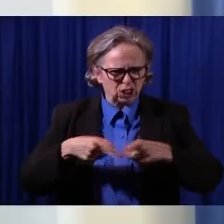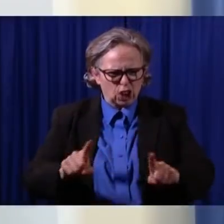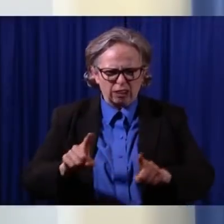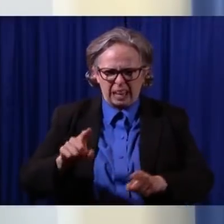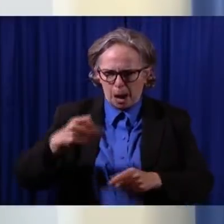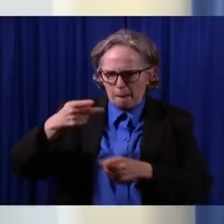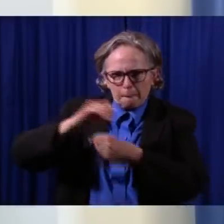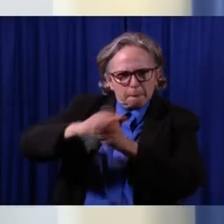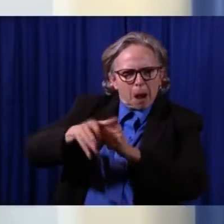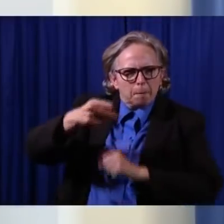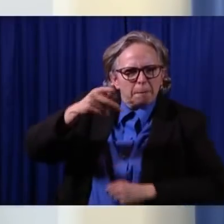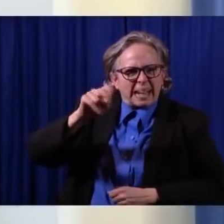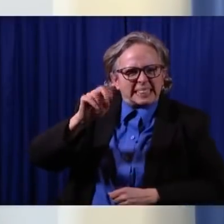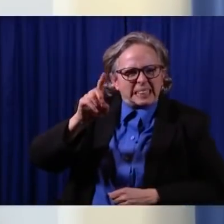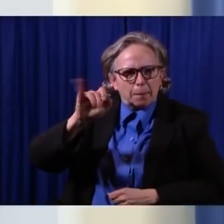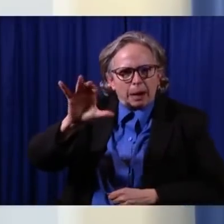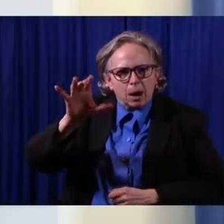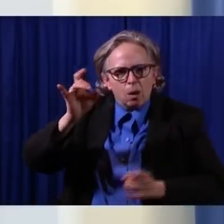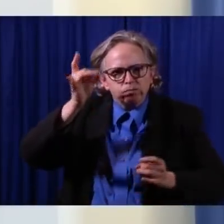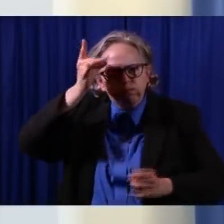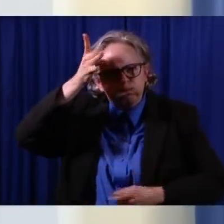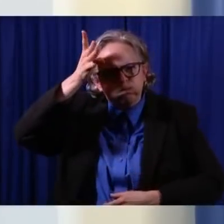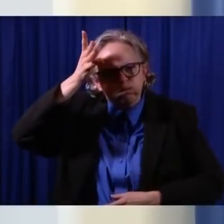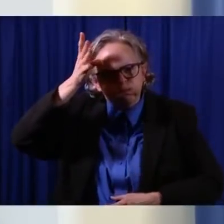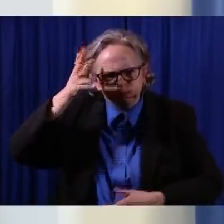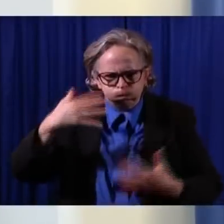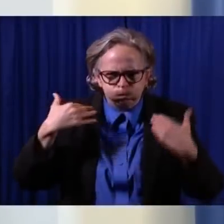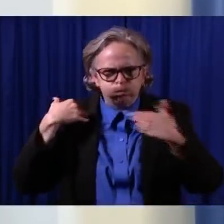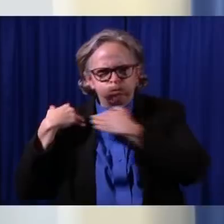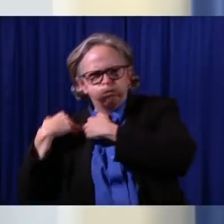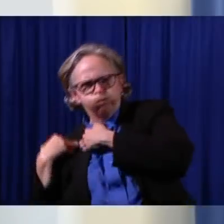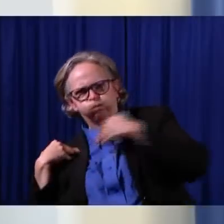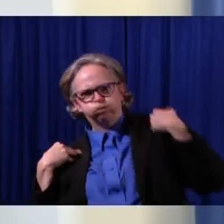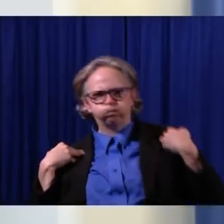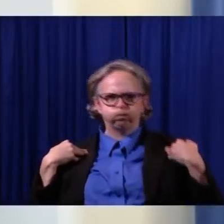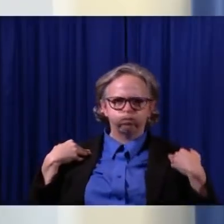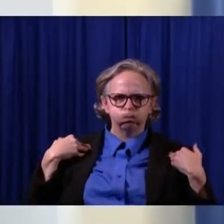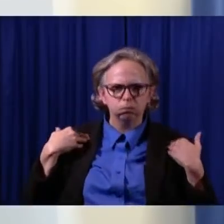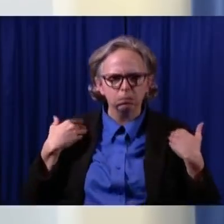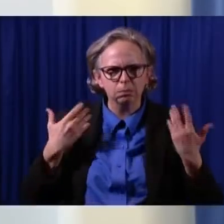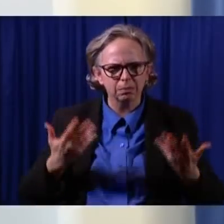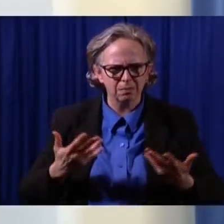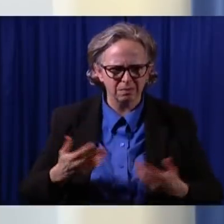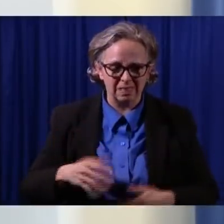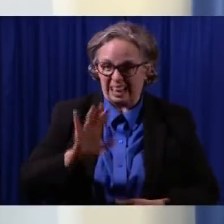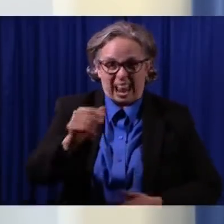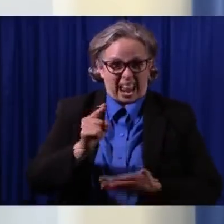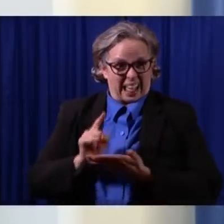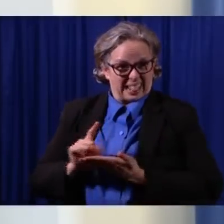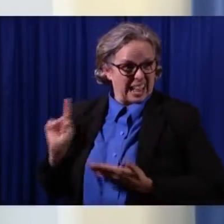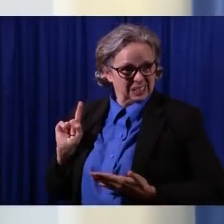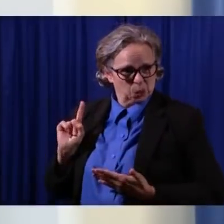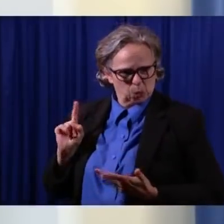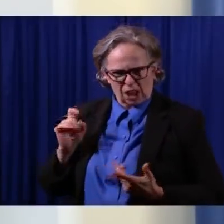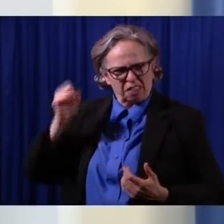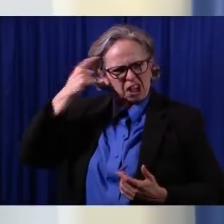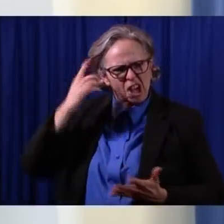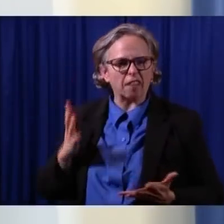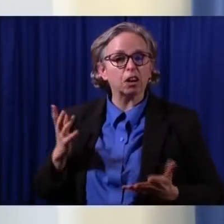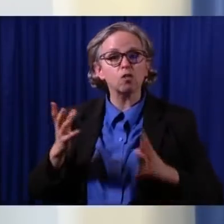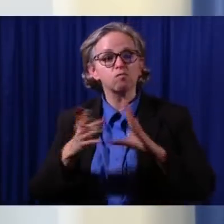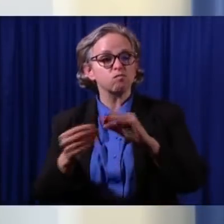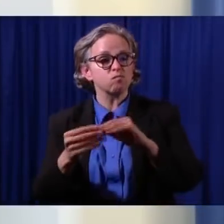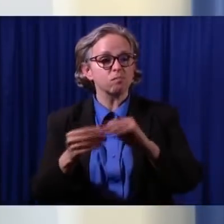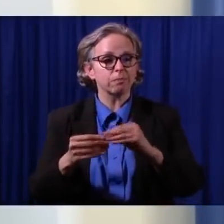you know, I think we've known for a while, I think the governor spoke to it at the end of last week, that we're entering a new phase. We've sort of gone through